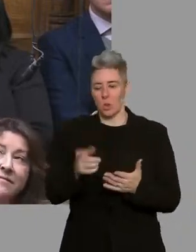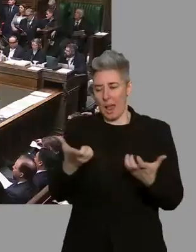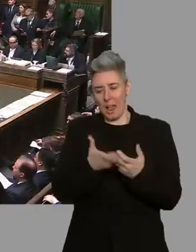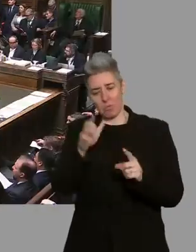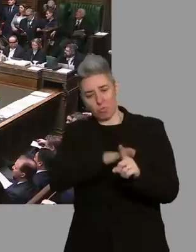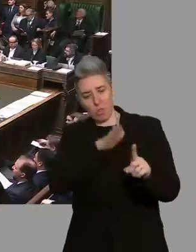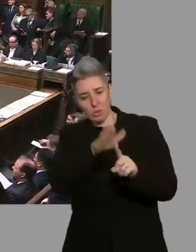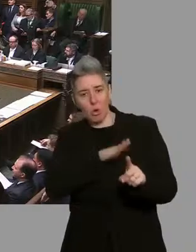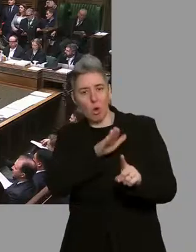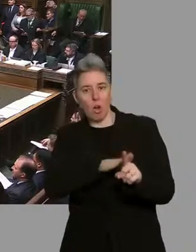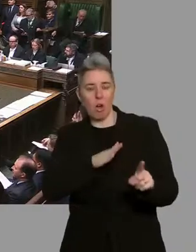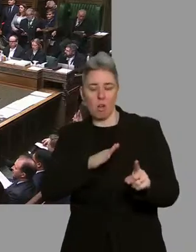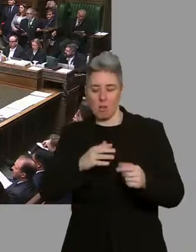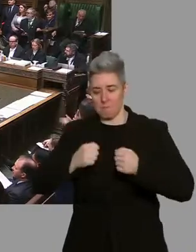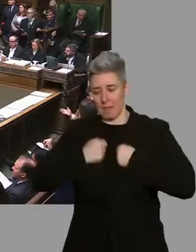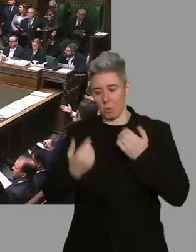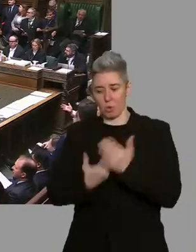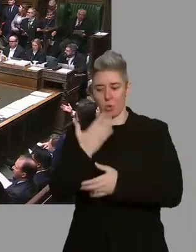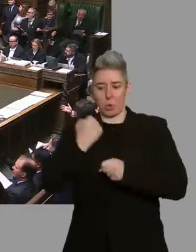crime?